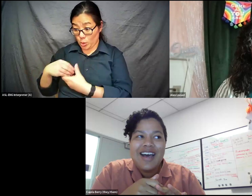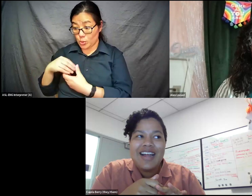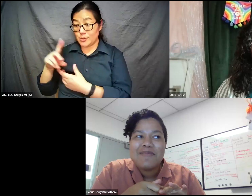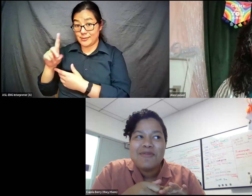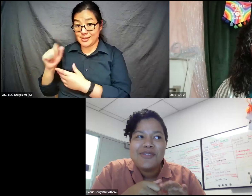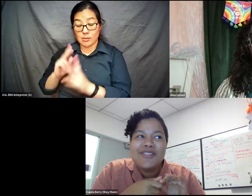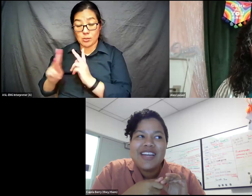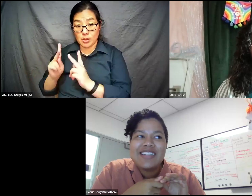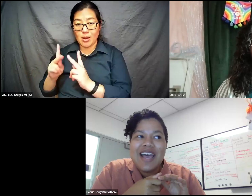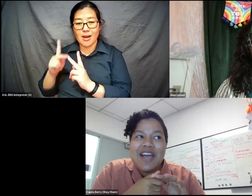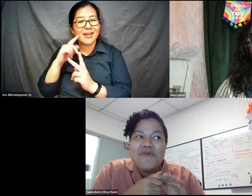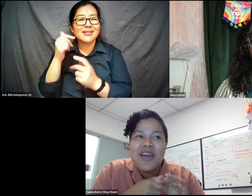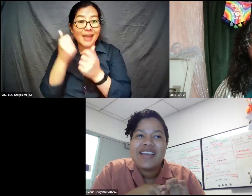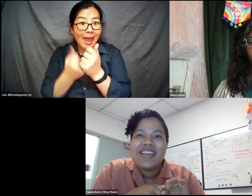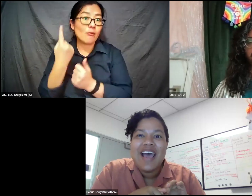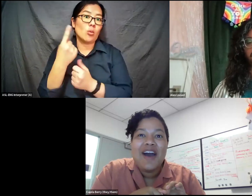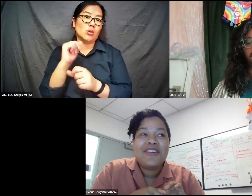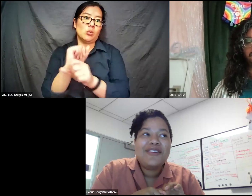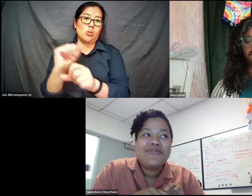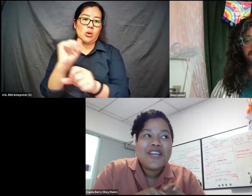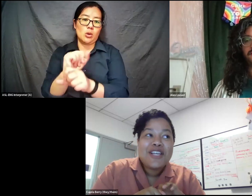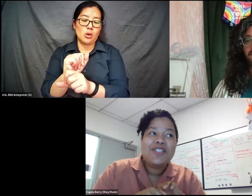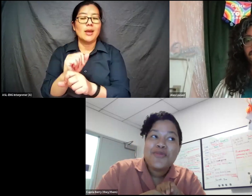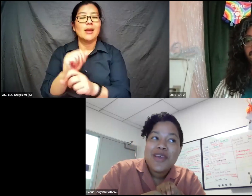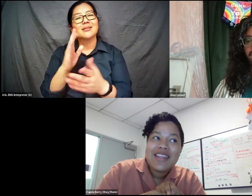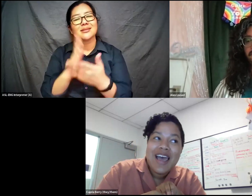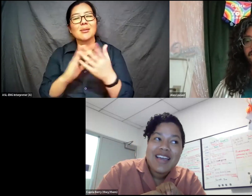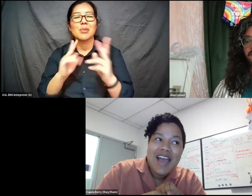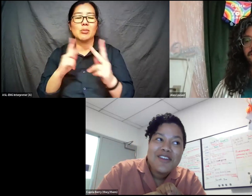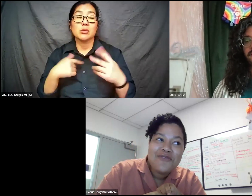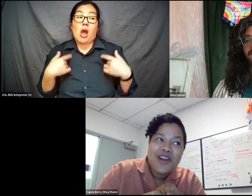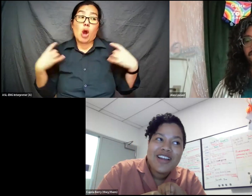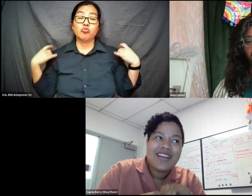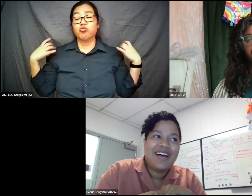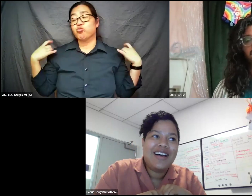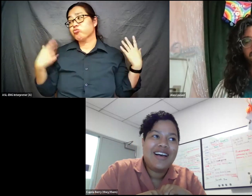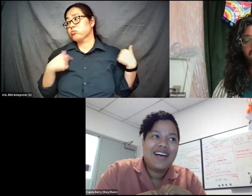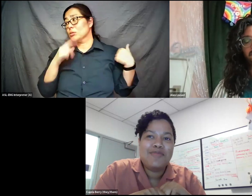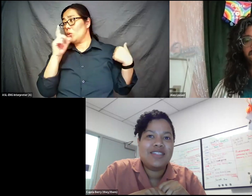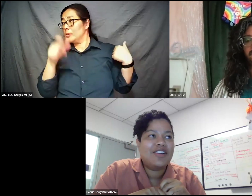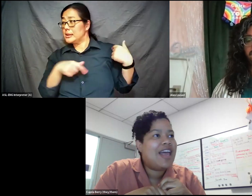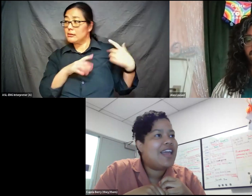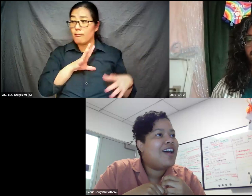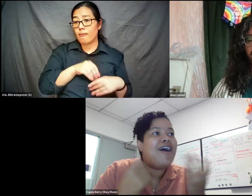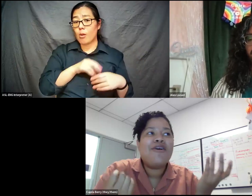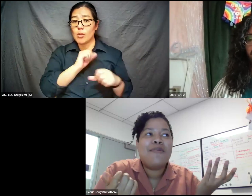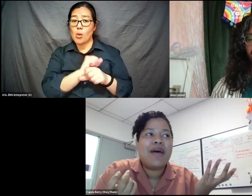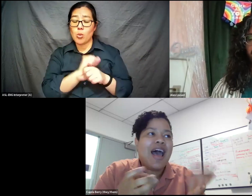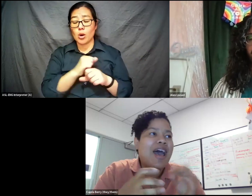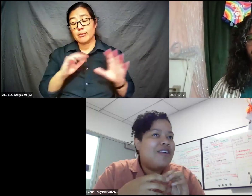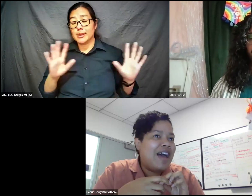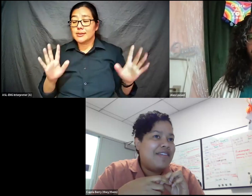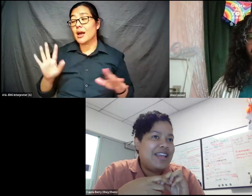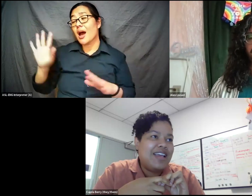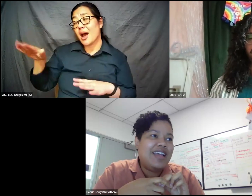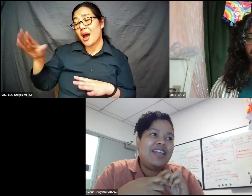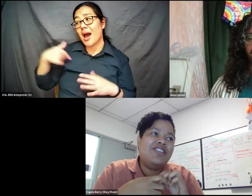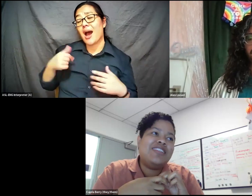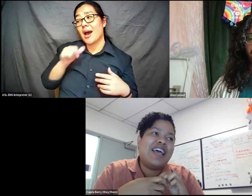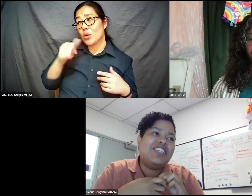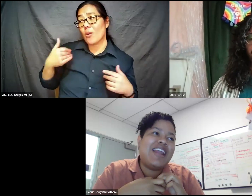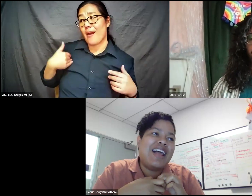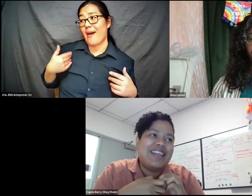or confirm shared language. So how do you define crip community building, and how might it